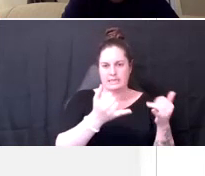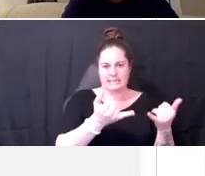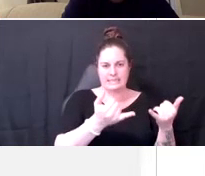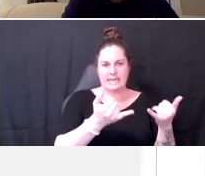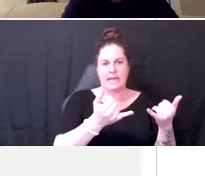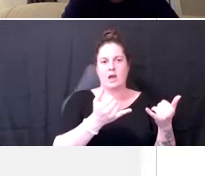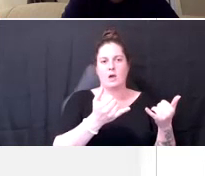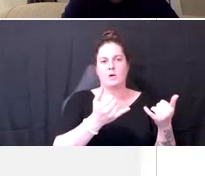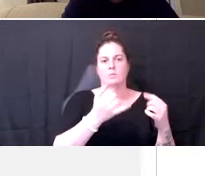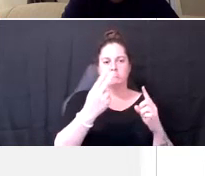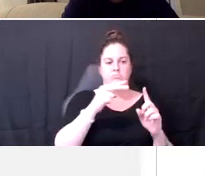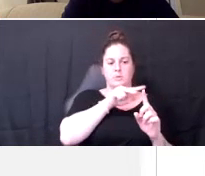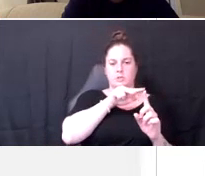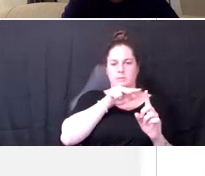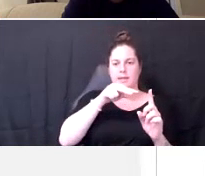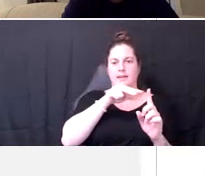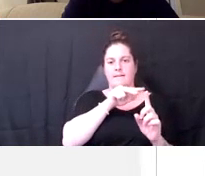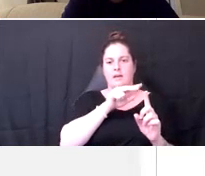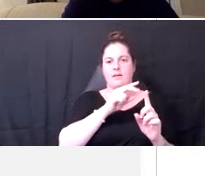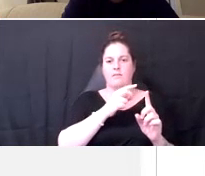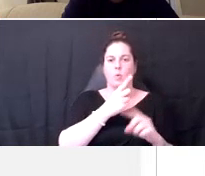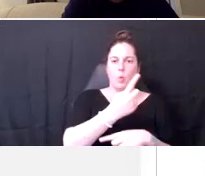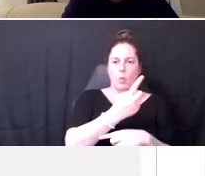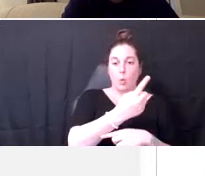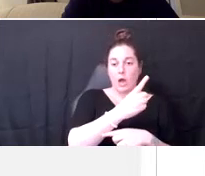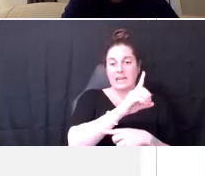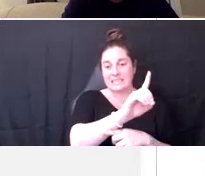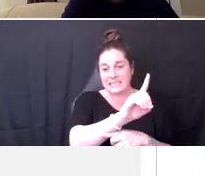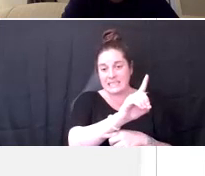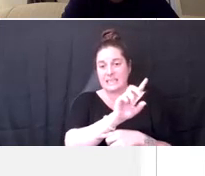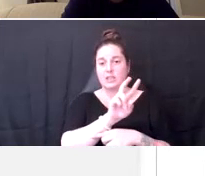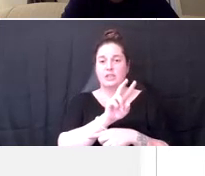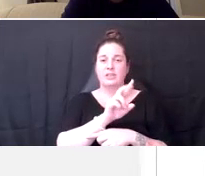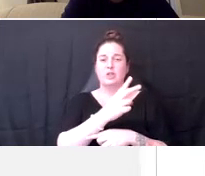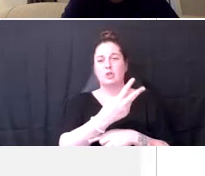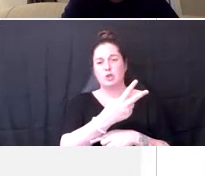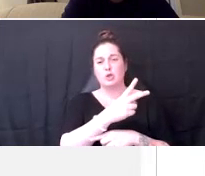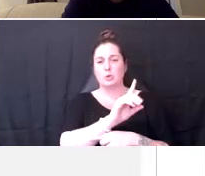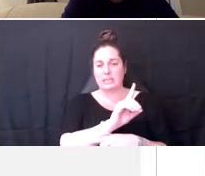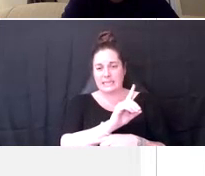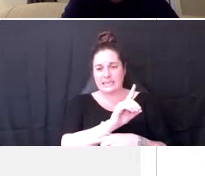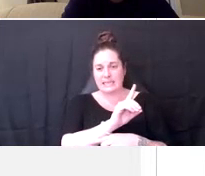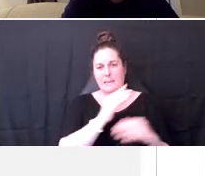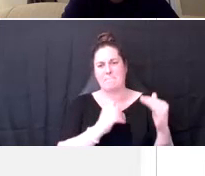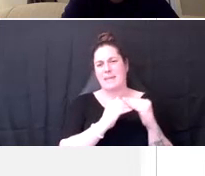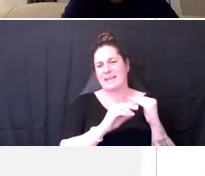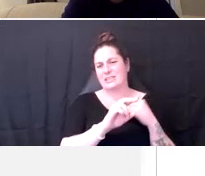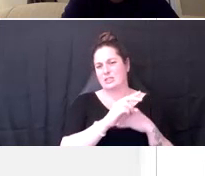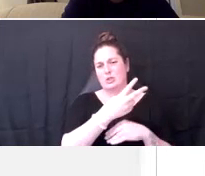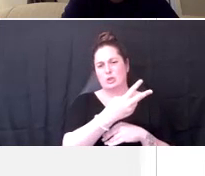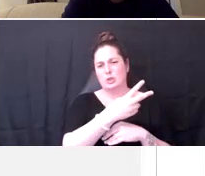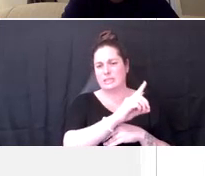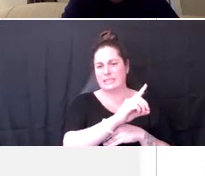perspective of one or two dimensions at most. You know, if you want to think math, X